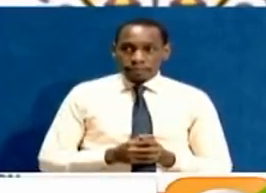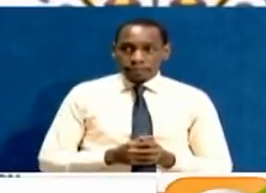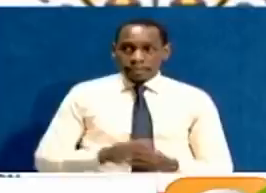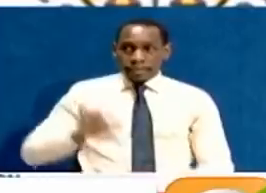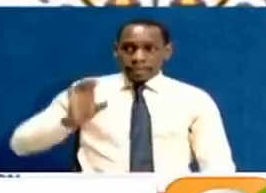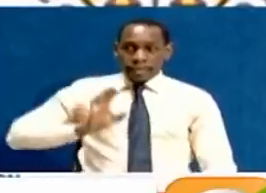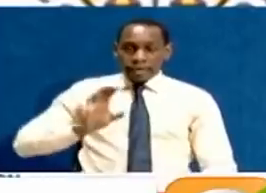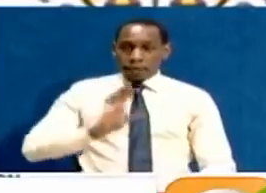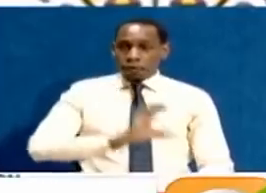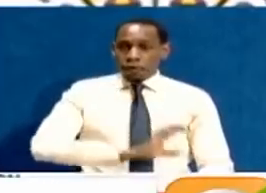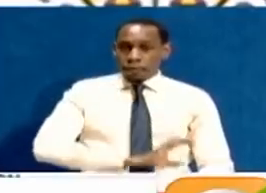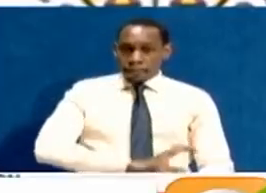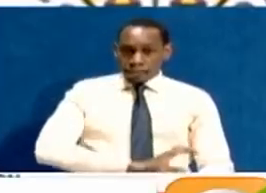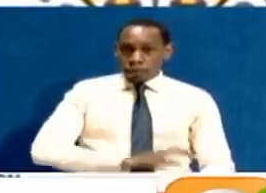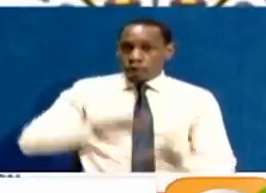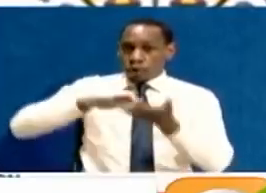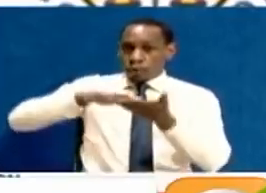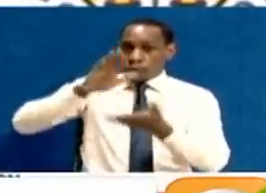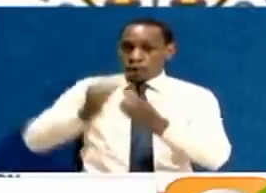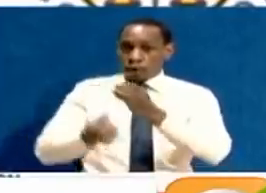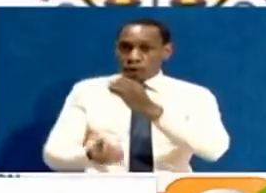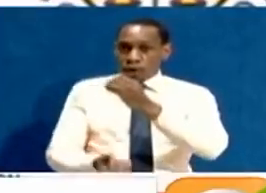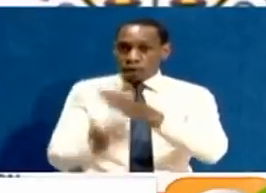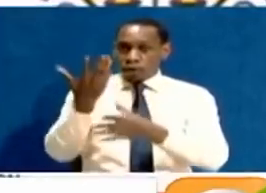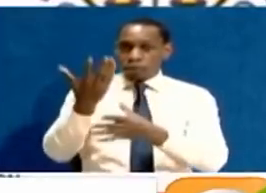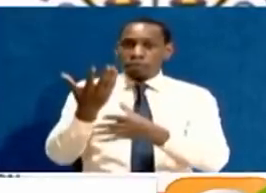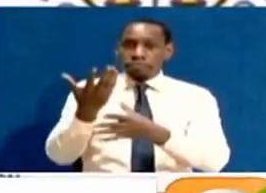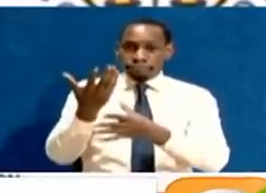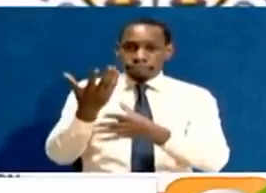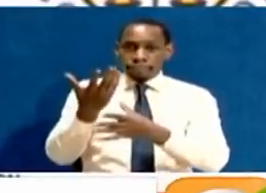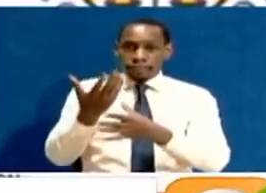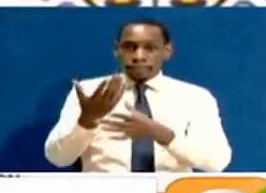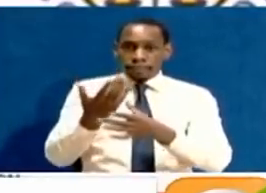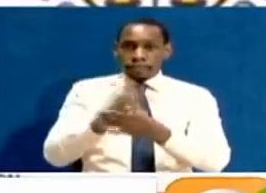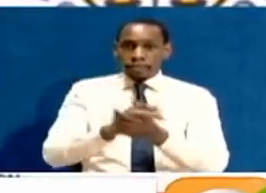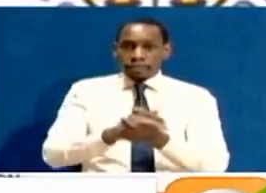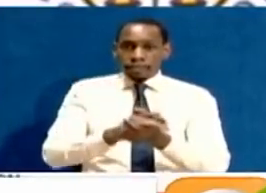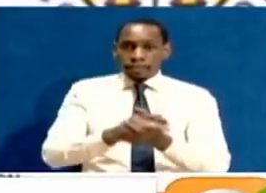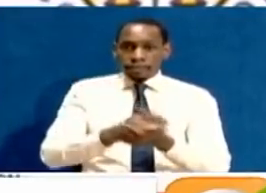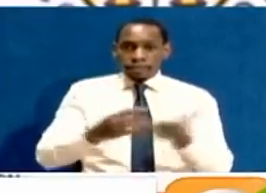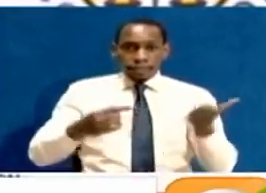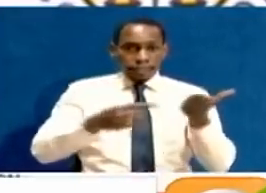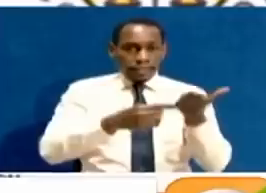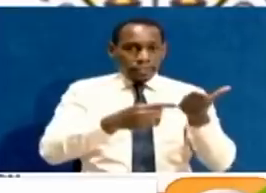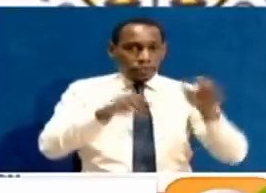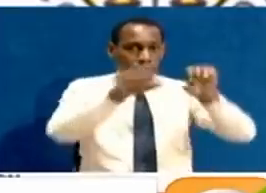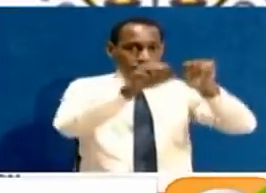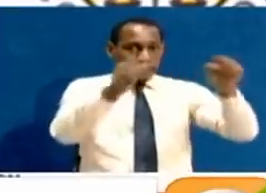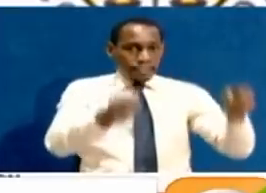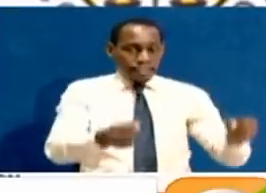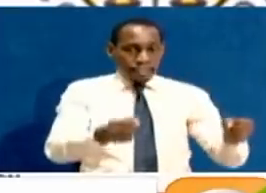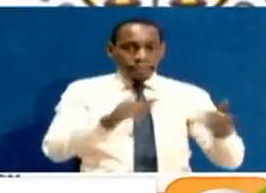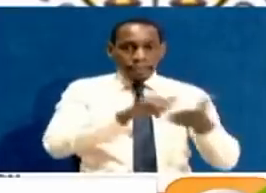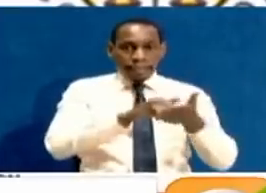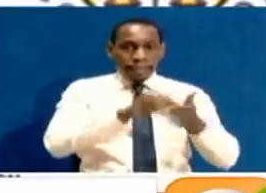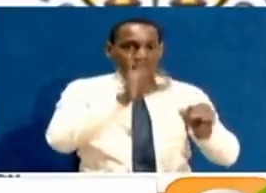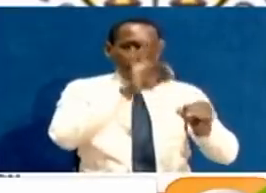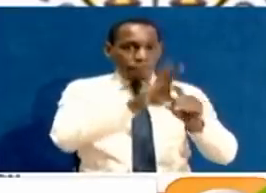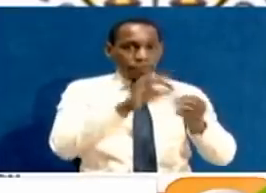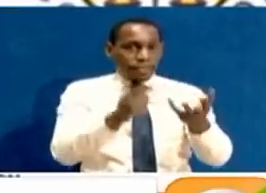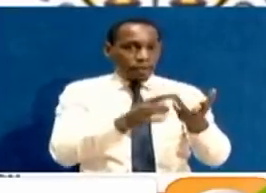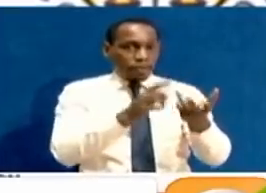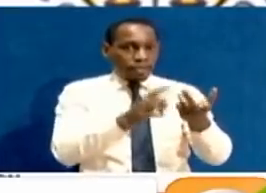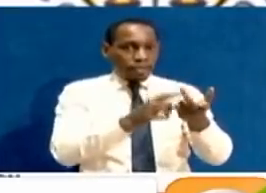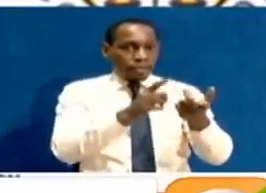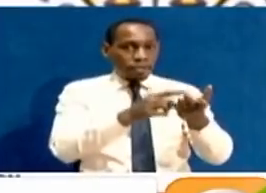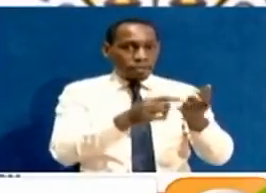The Commission has further put in place an electronic display system on which votes being